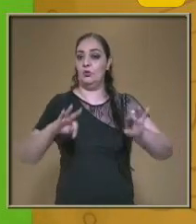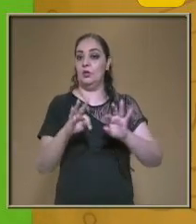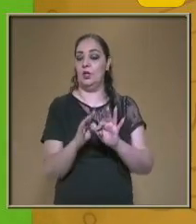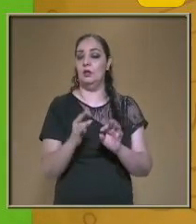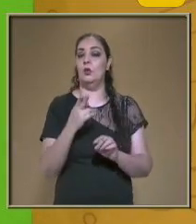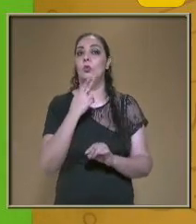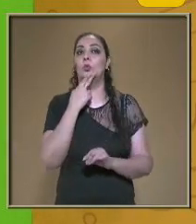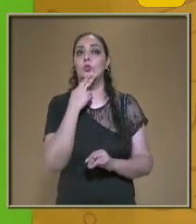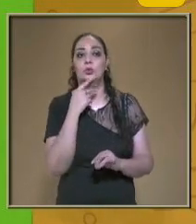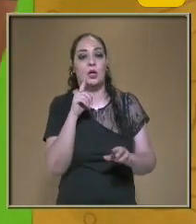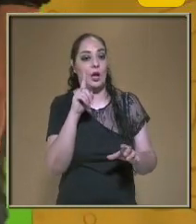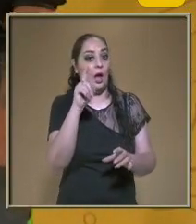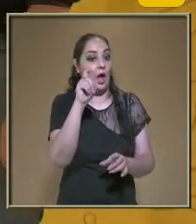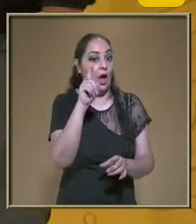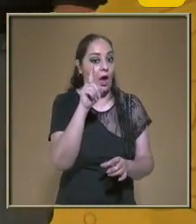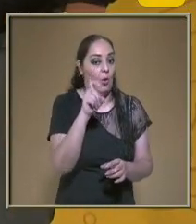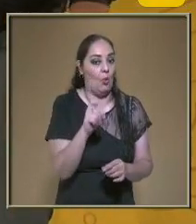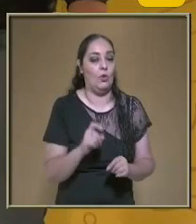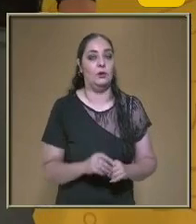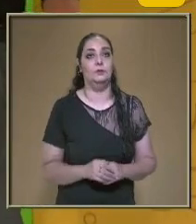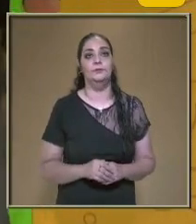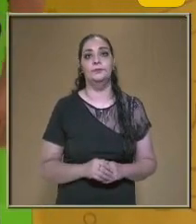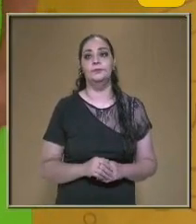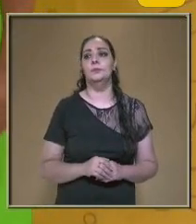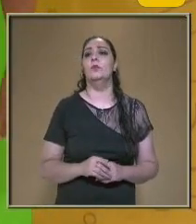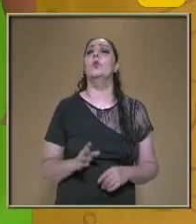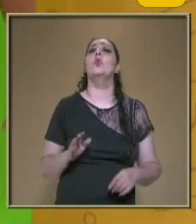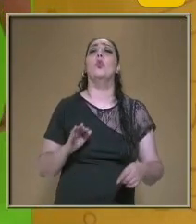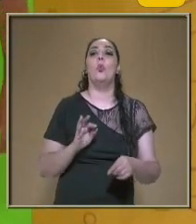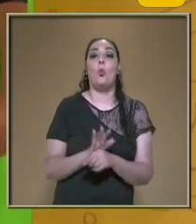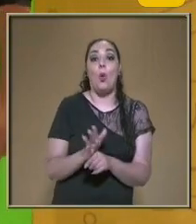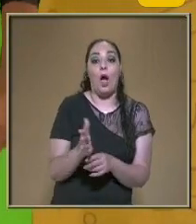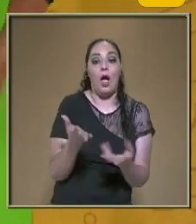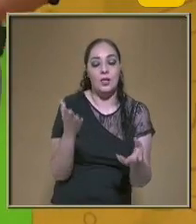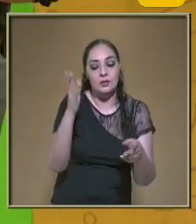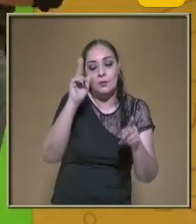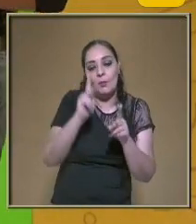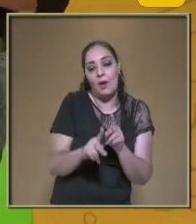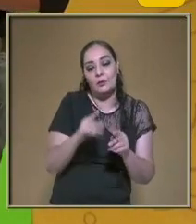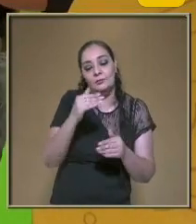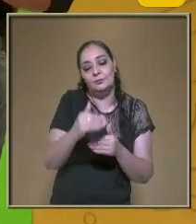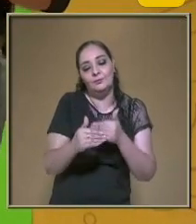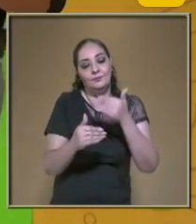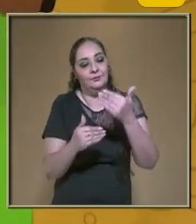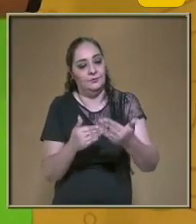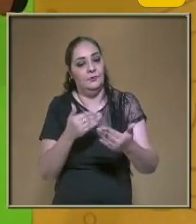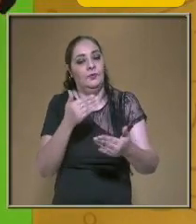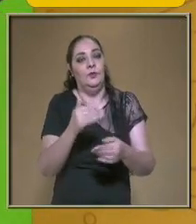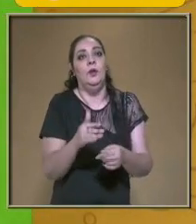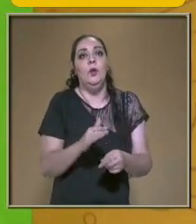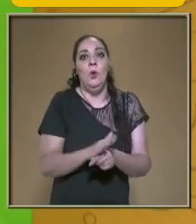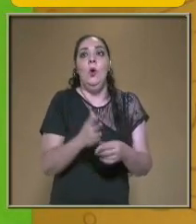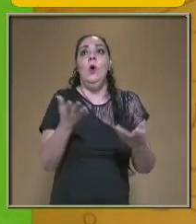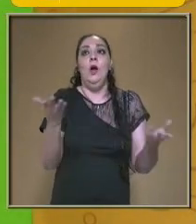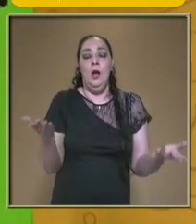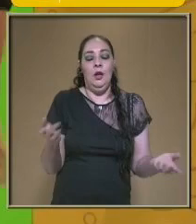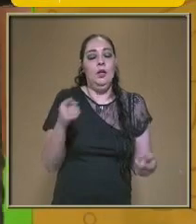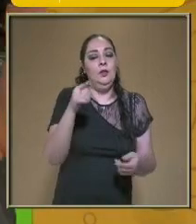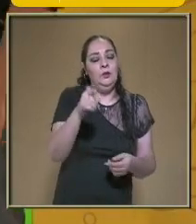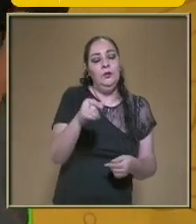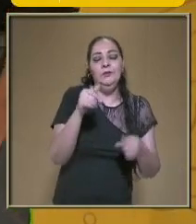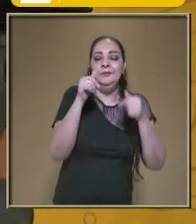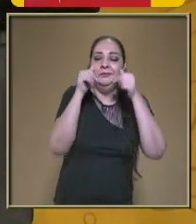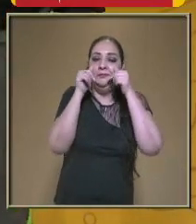of water, okay? What are the steps? What were the instructions that you listened,